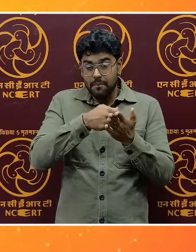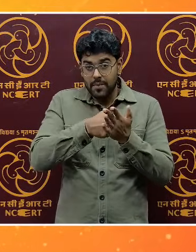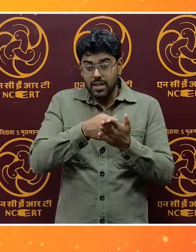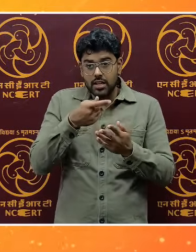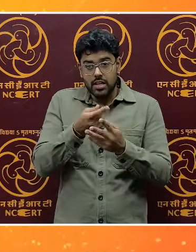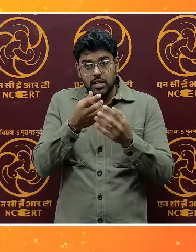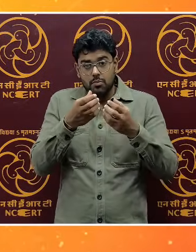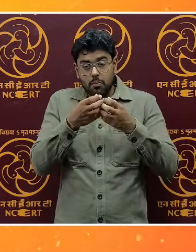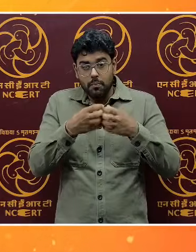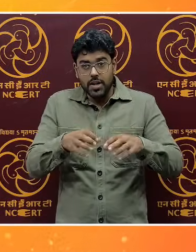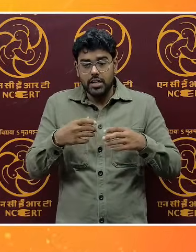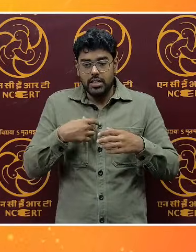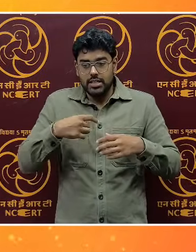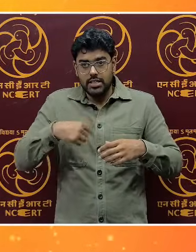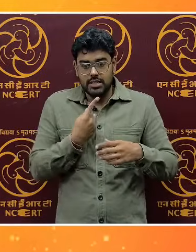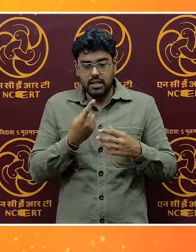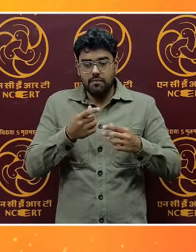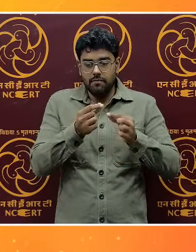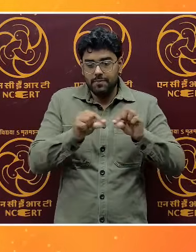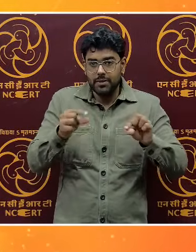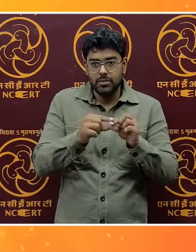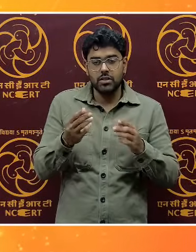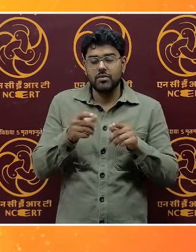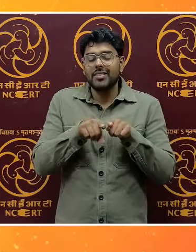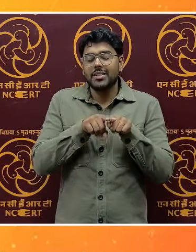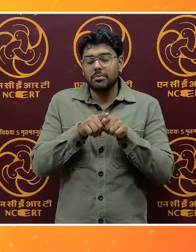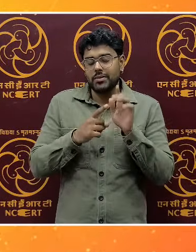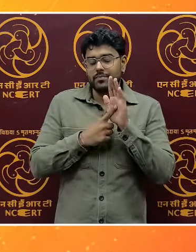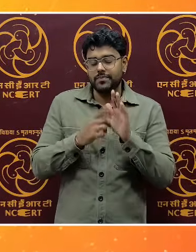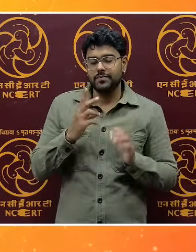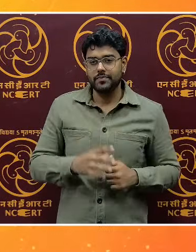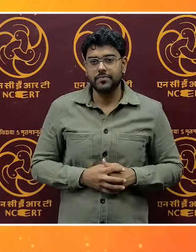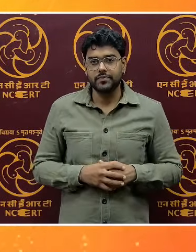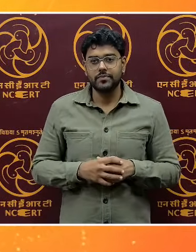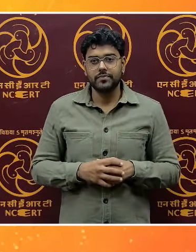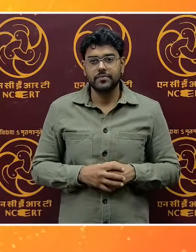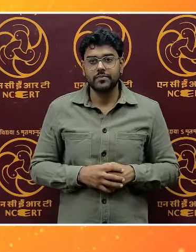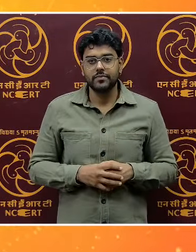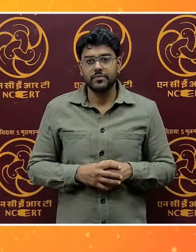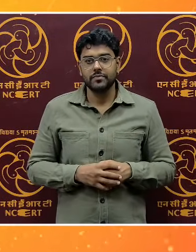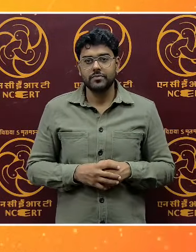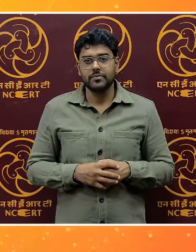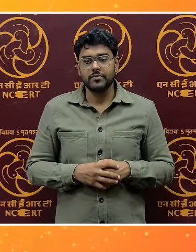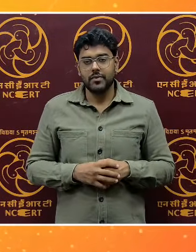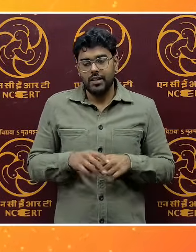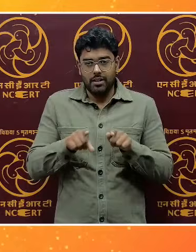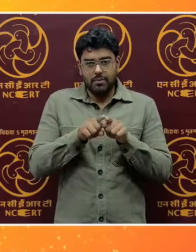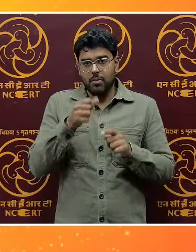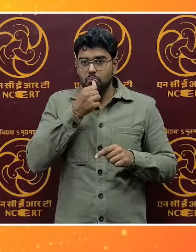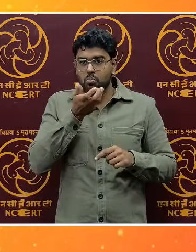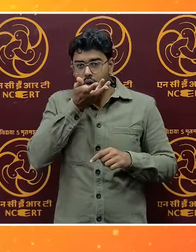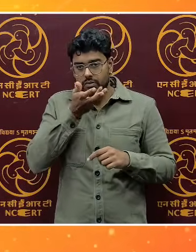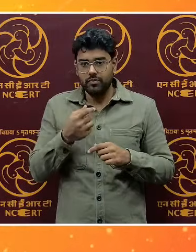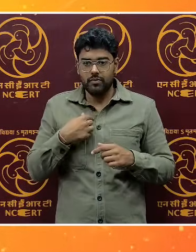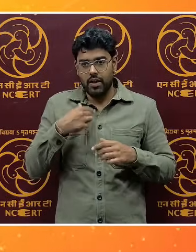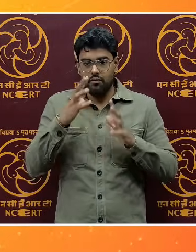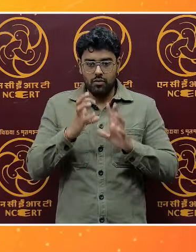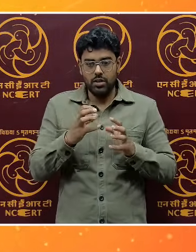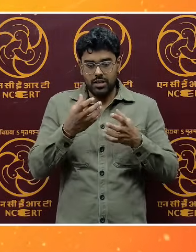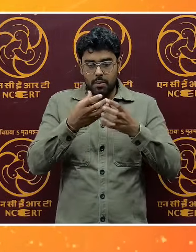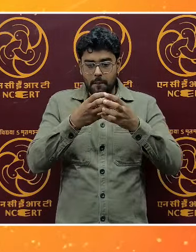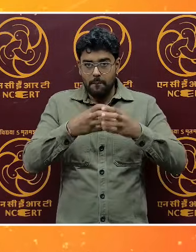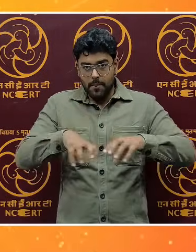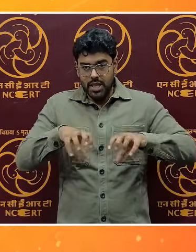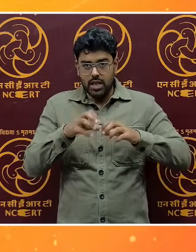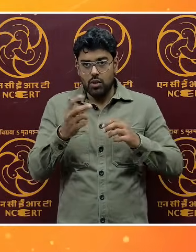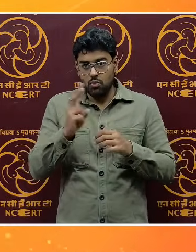any physical method. For example? For example, like if I talk of water, now I need to separate